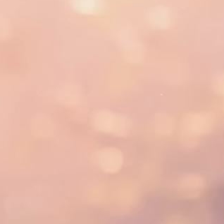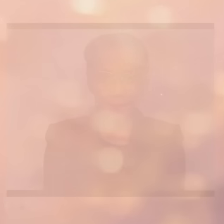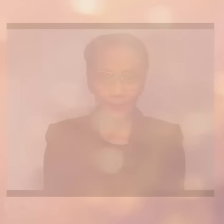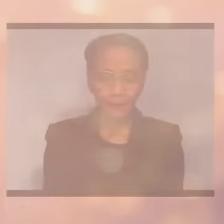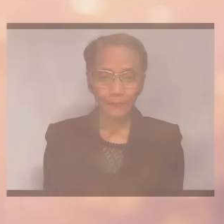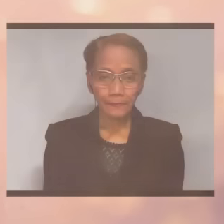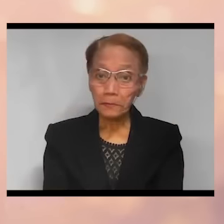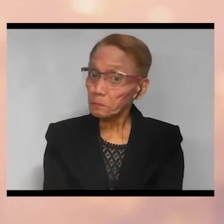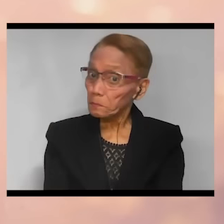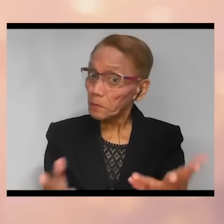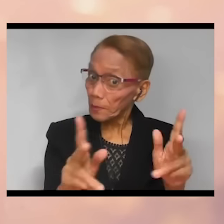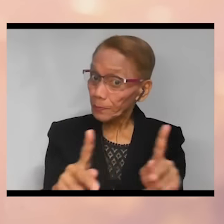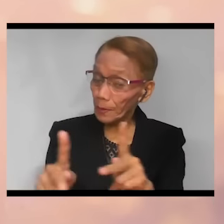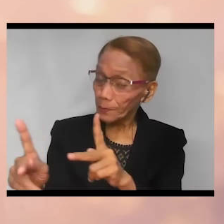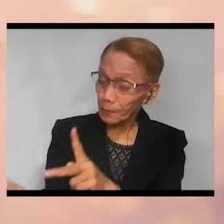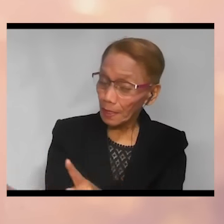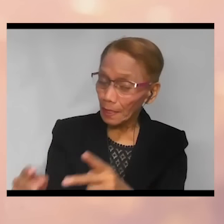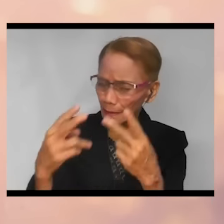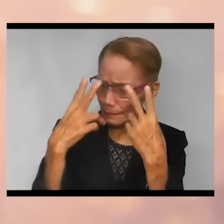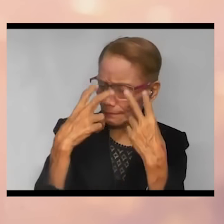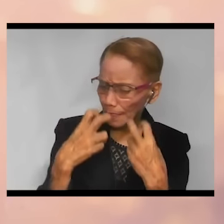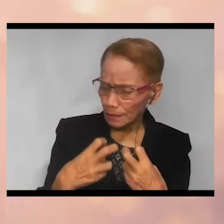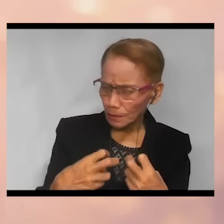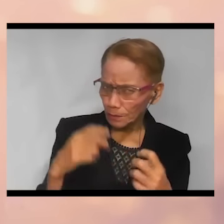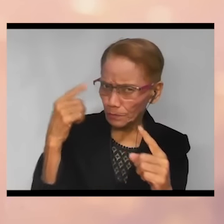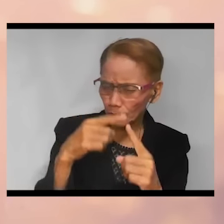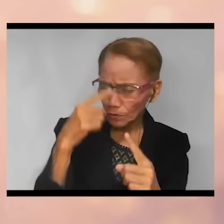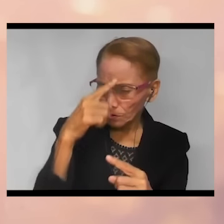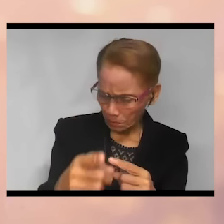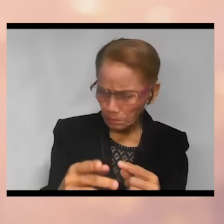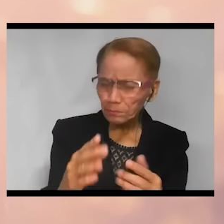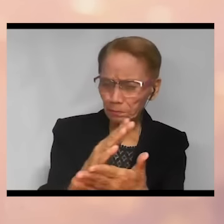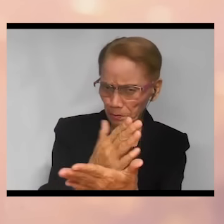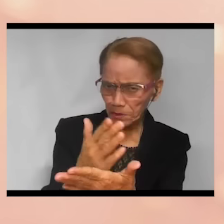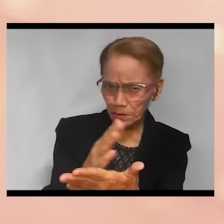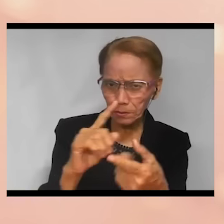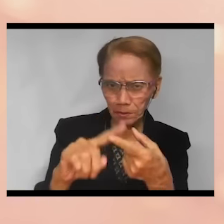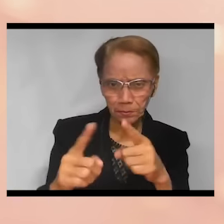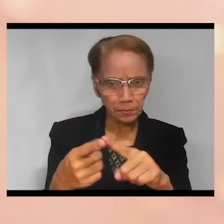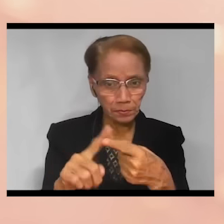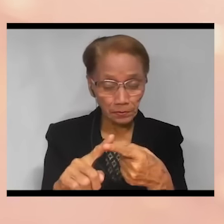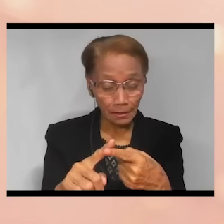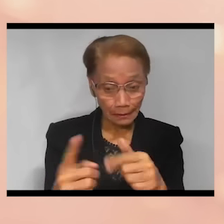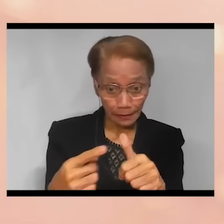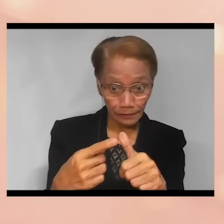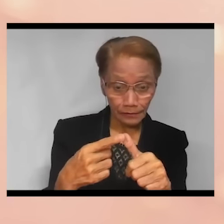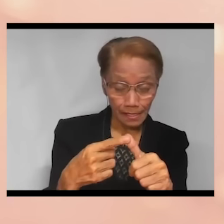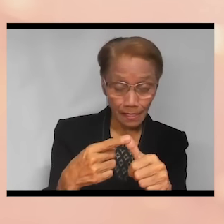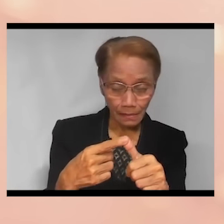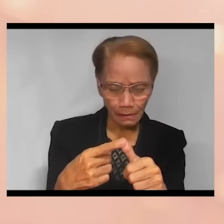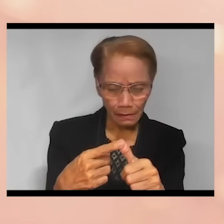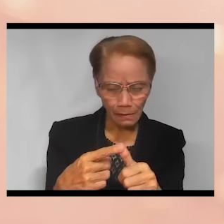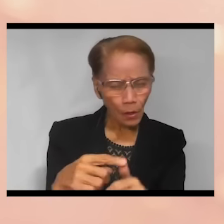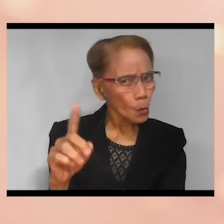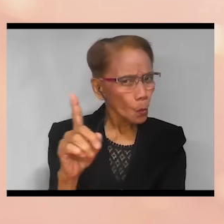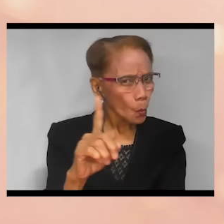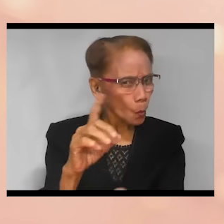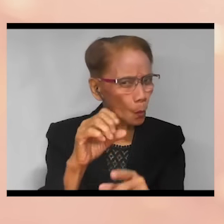We have prepared reflection points for you. Please share them with your companions. The first point is, what